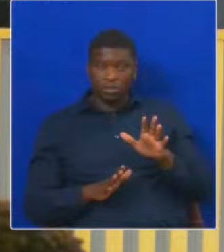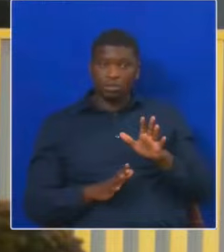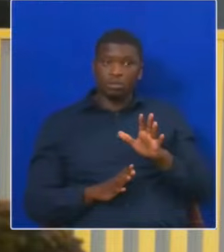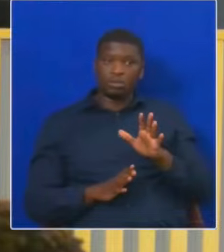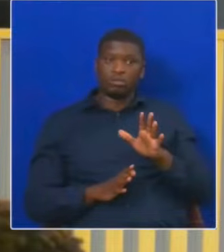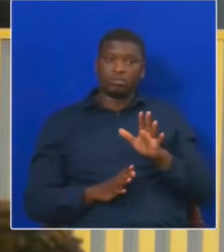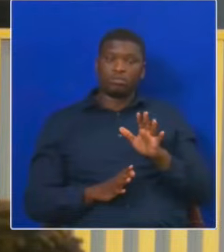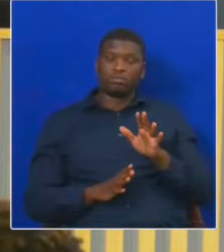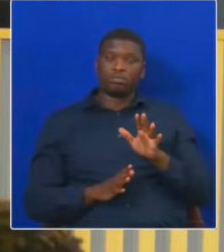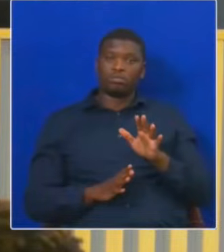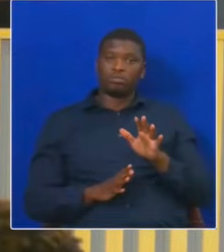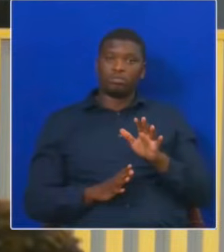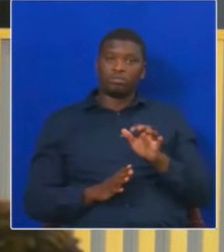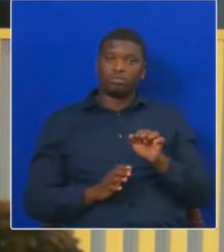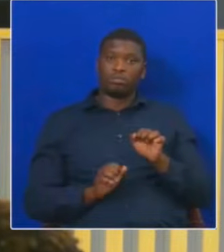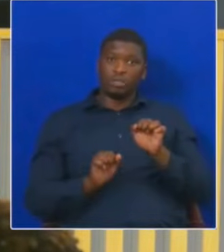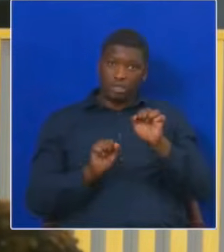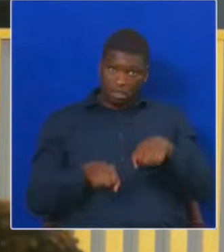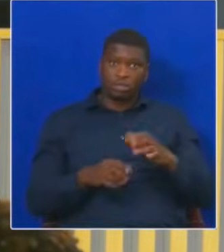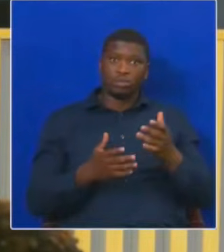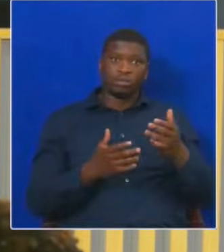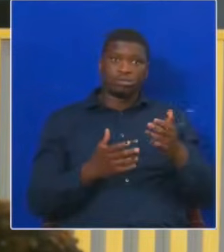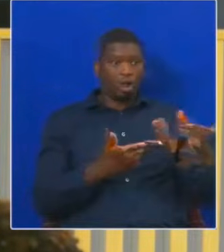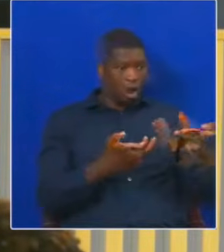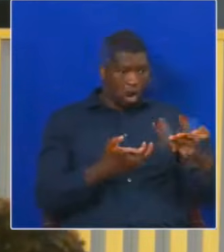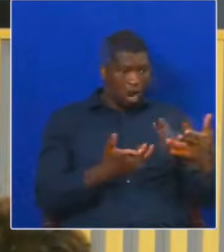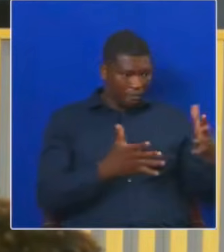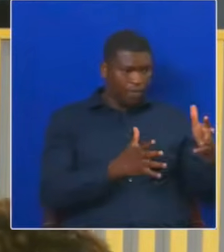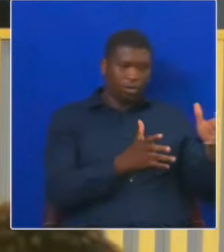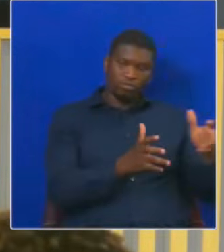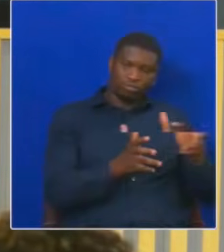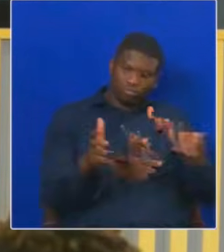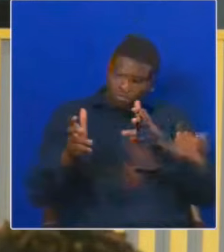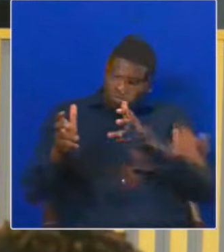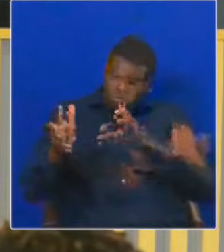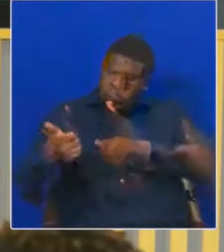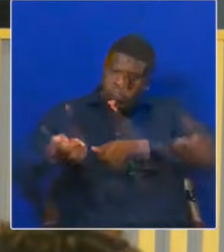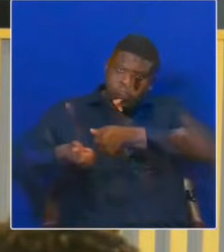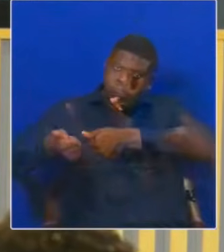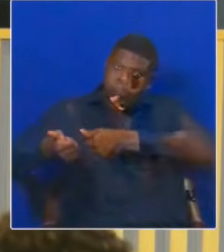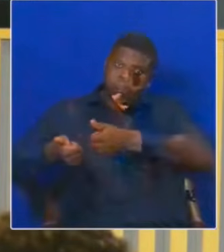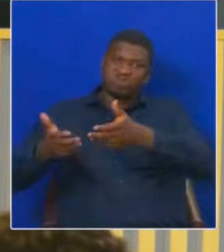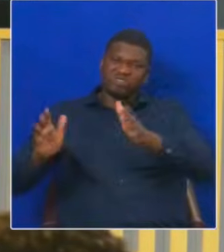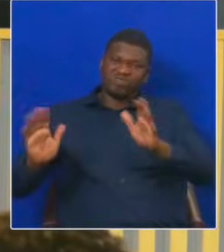the lawful owner, which is CAT VIP Security Services,